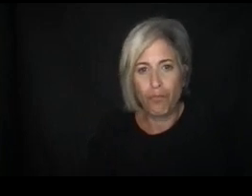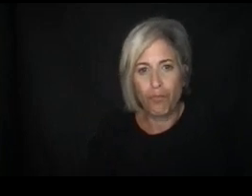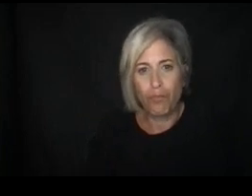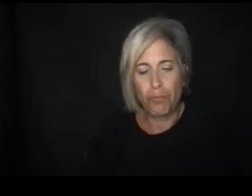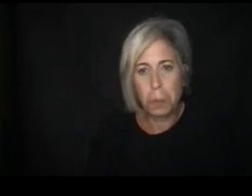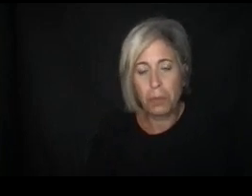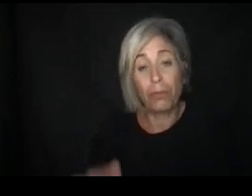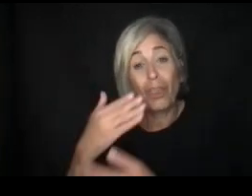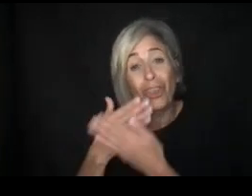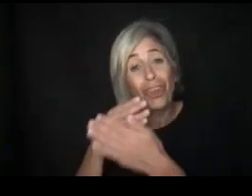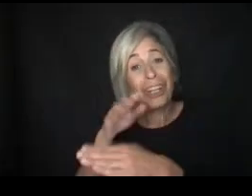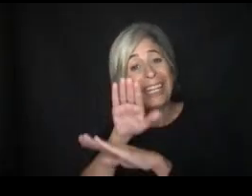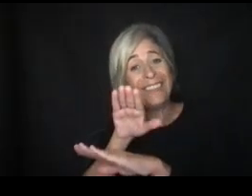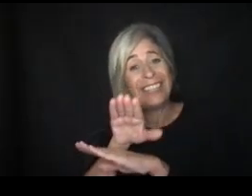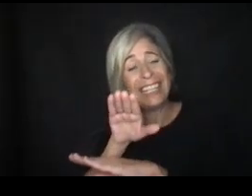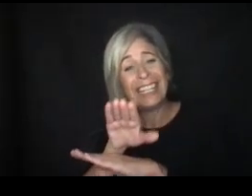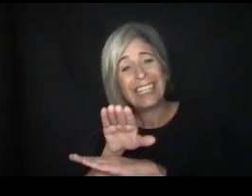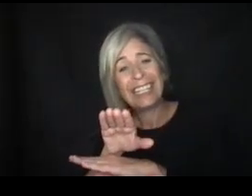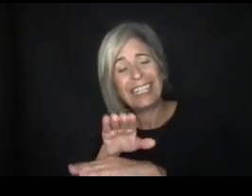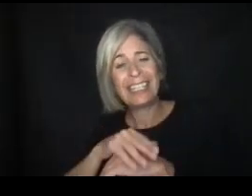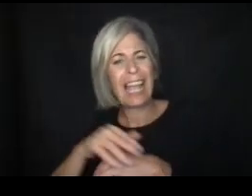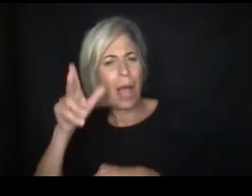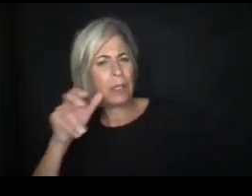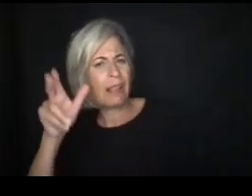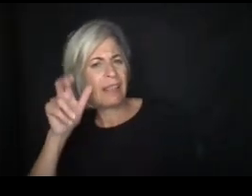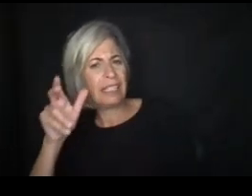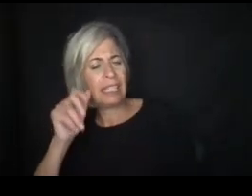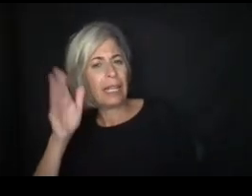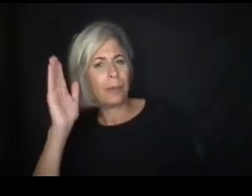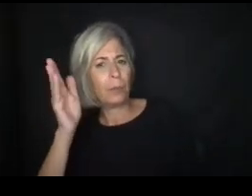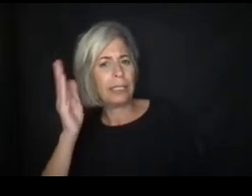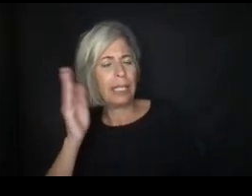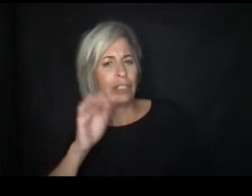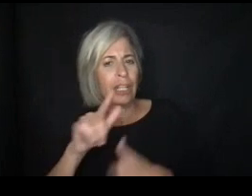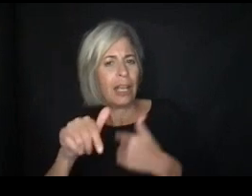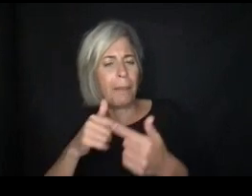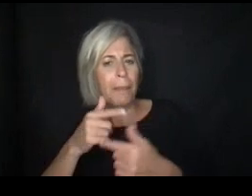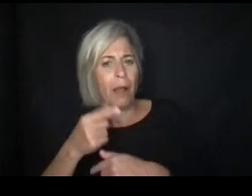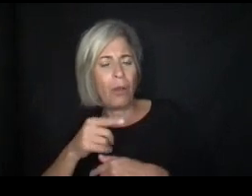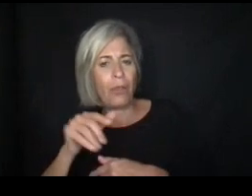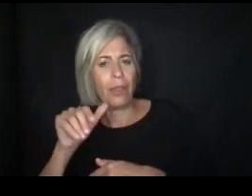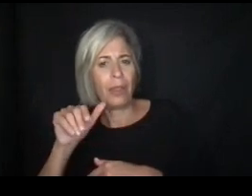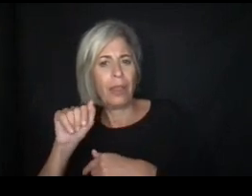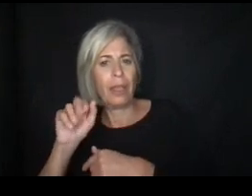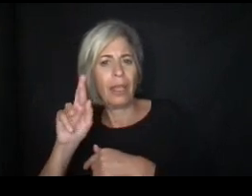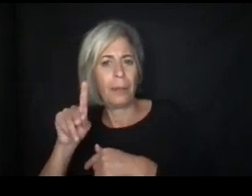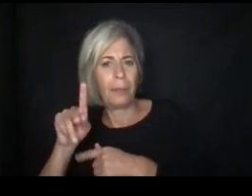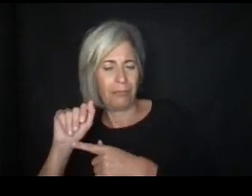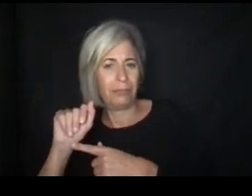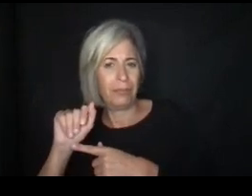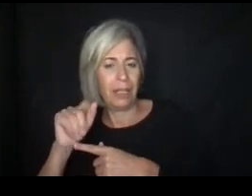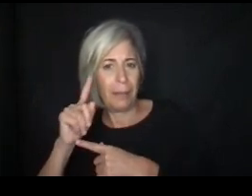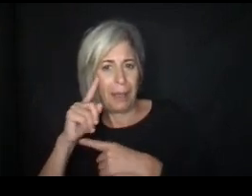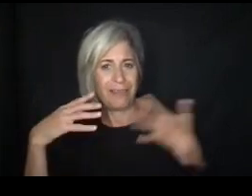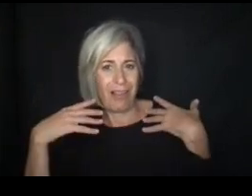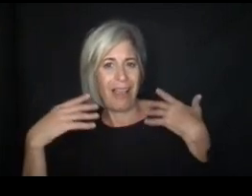Good evening. I was listening to the presentation on the arts and mental